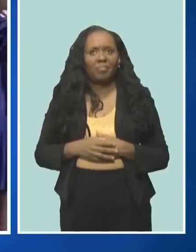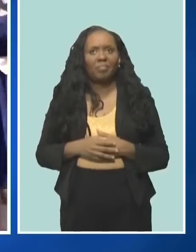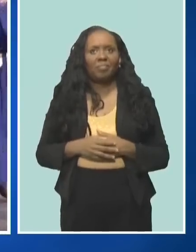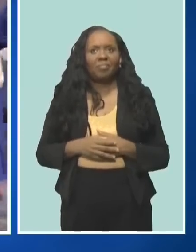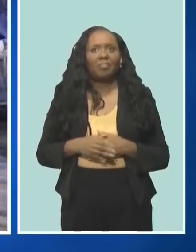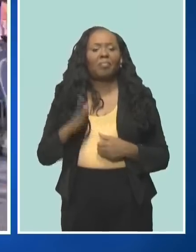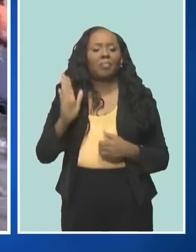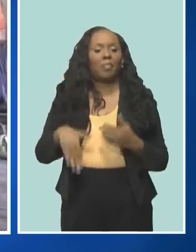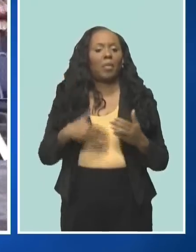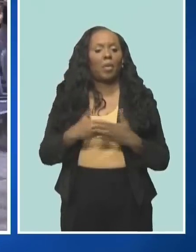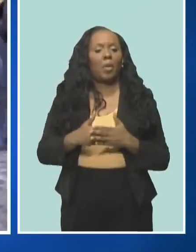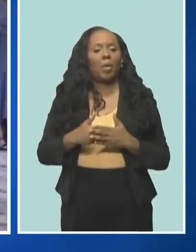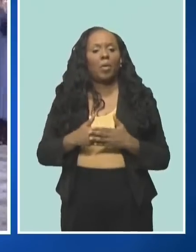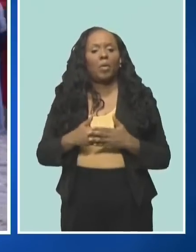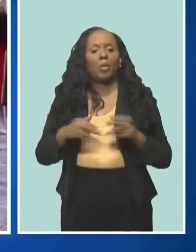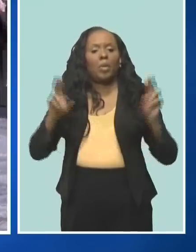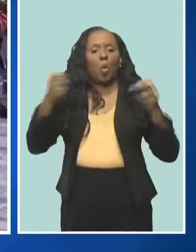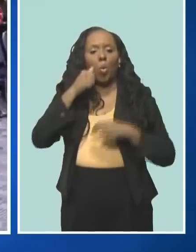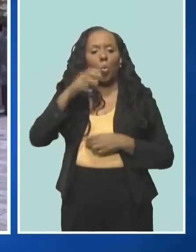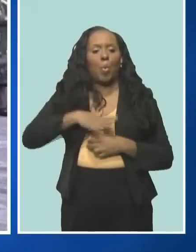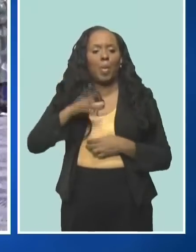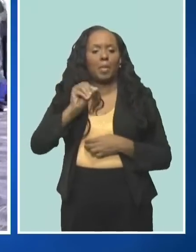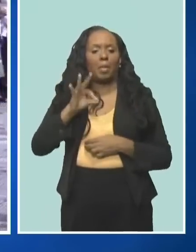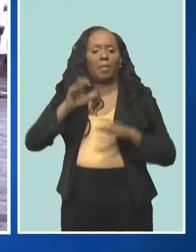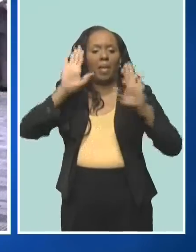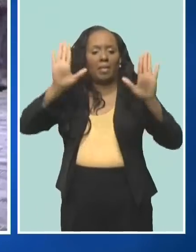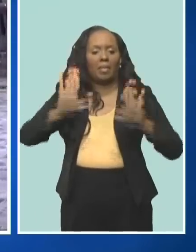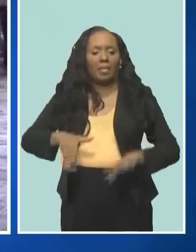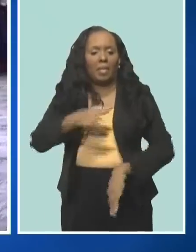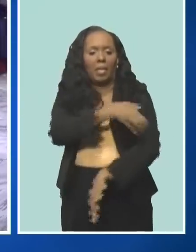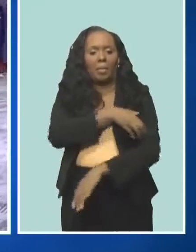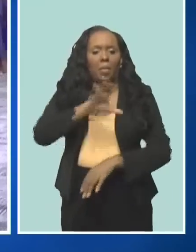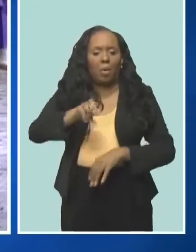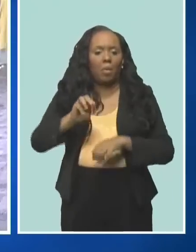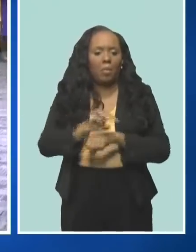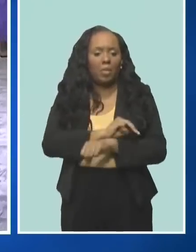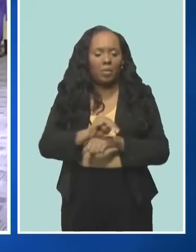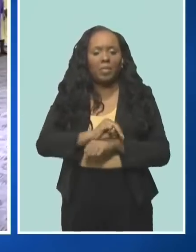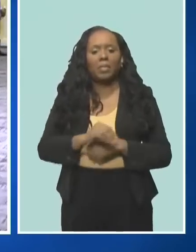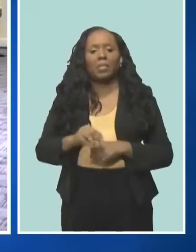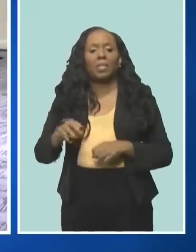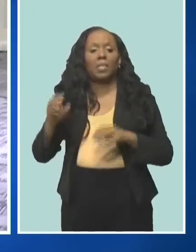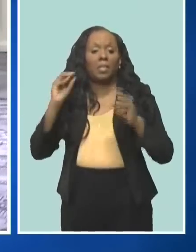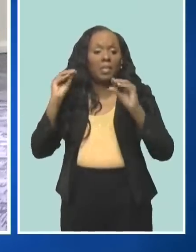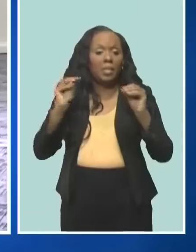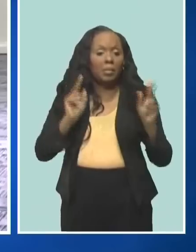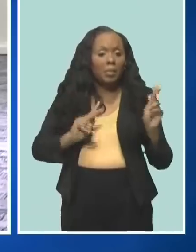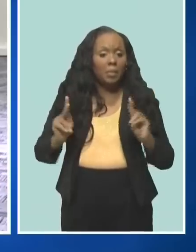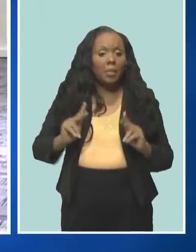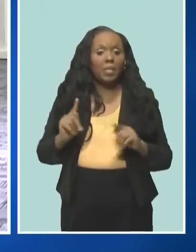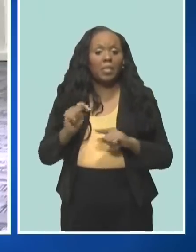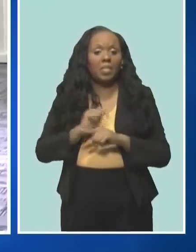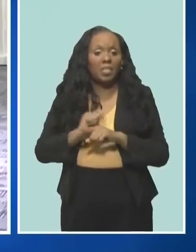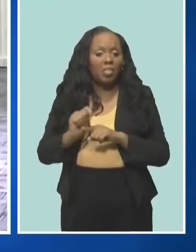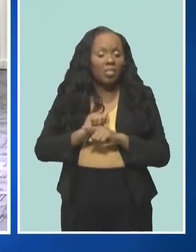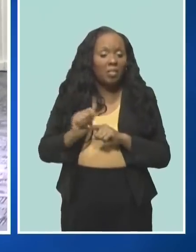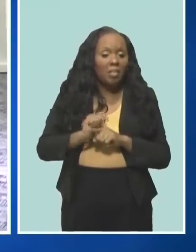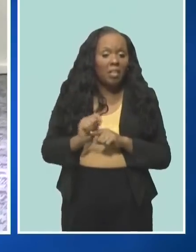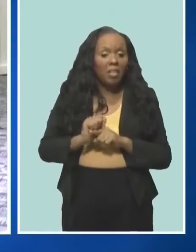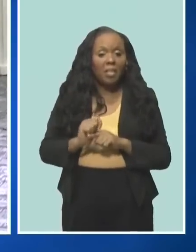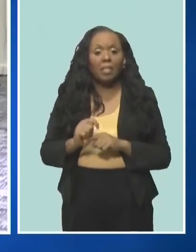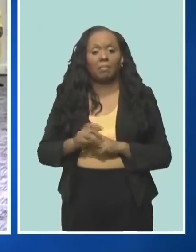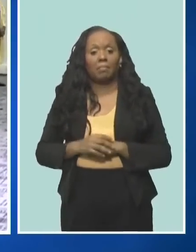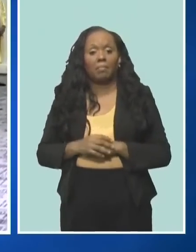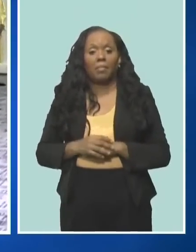The Women of Excellence Empowerment Ministries empowers individuals through teaching, training, and by the power of the spoken word.